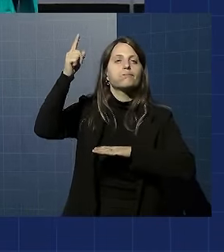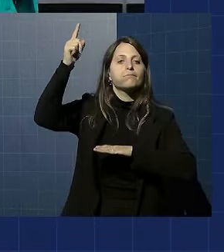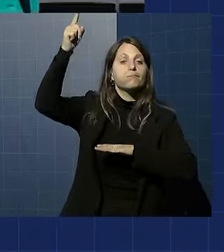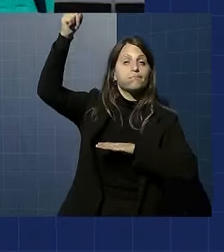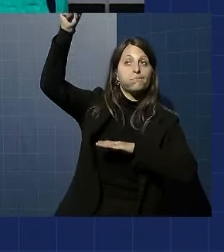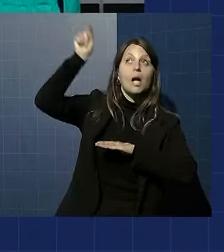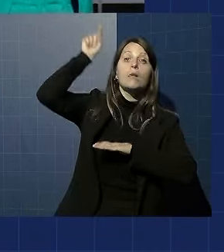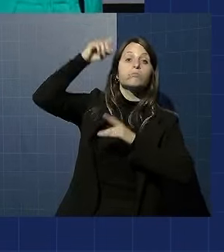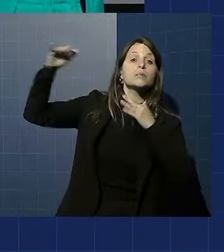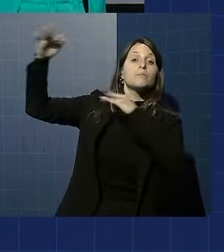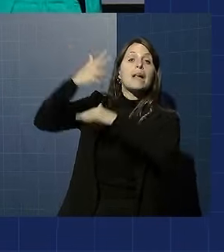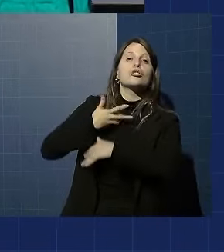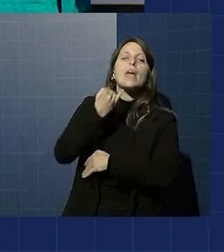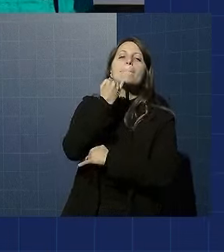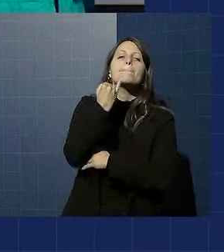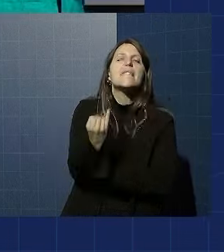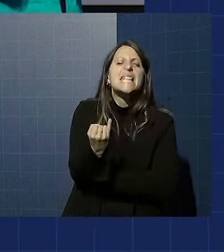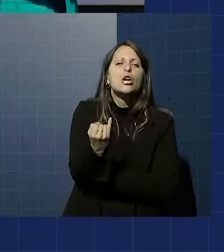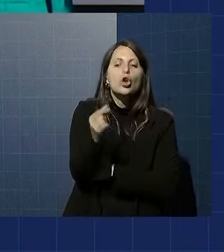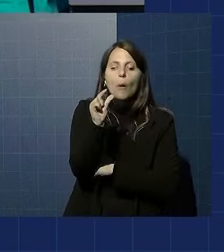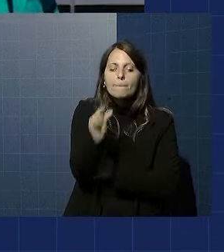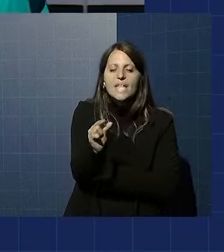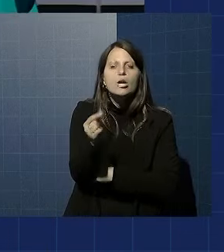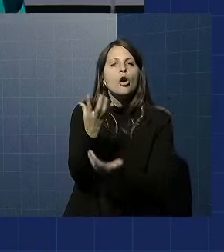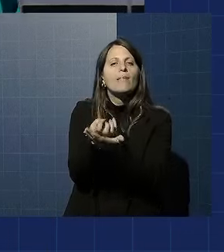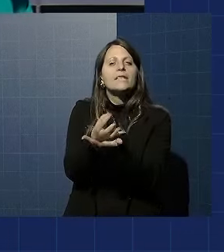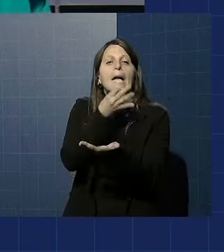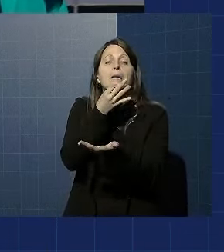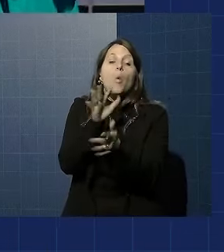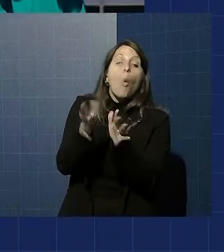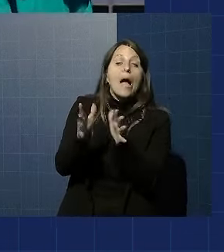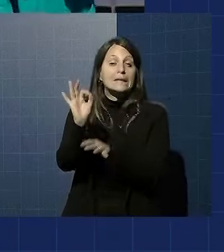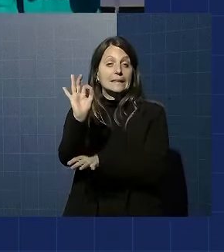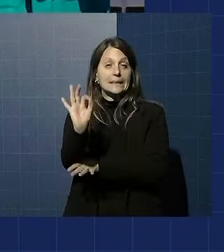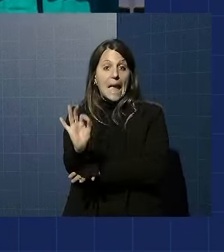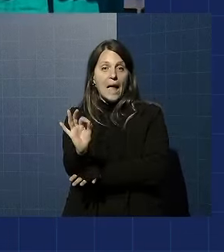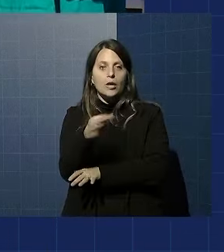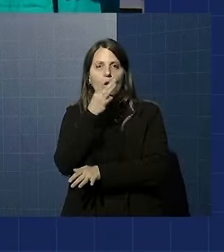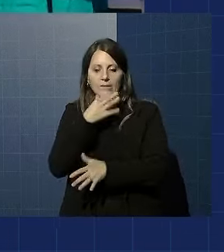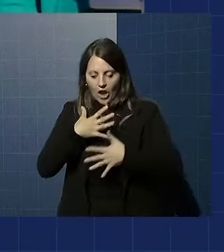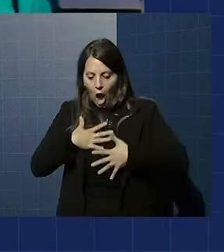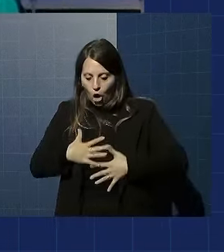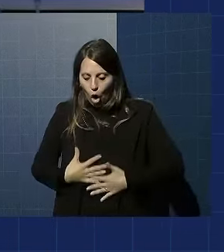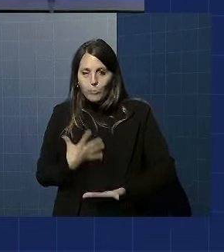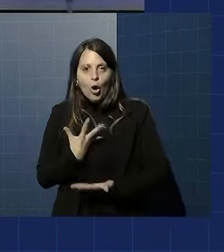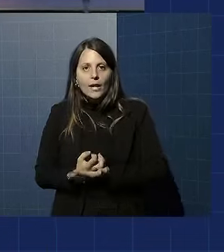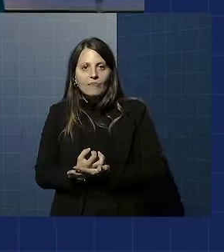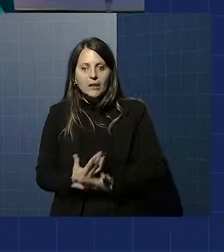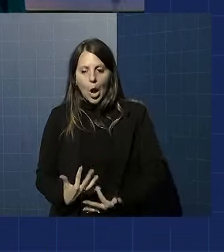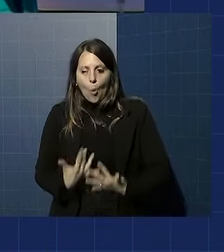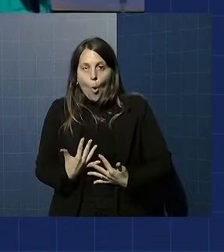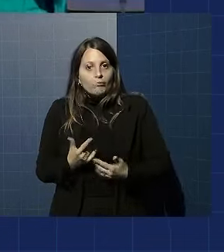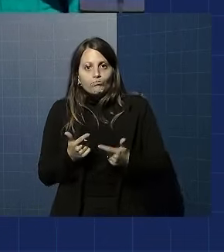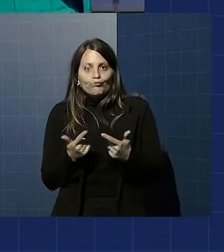on our body. This has a huge impact, and I will talk to you a little bit more on some of the details on that. But when we think of